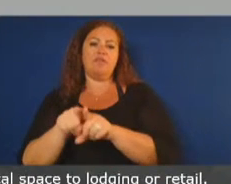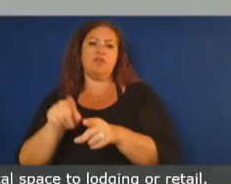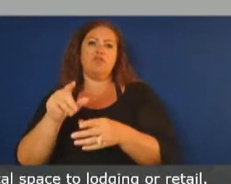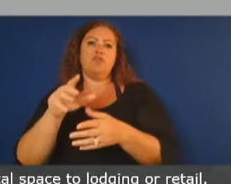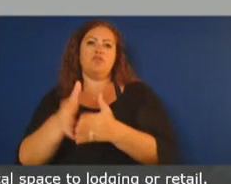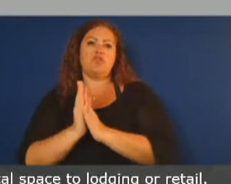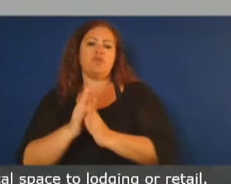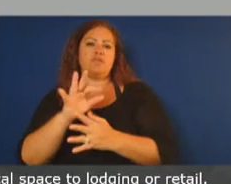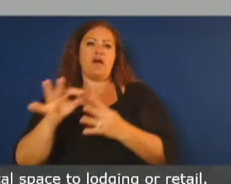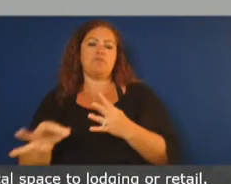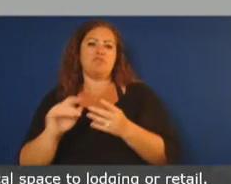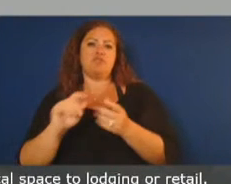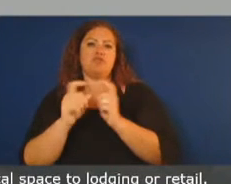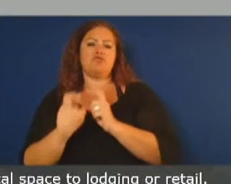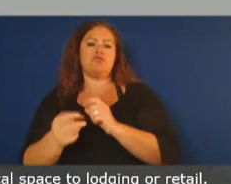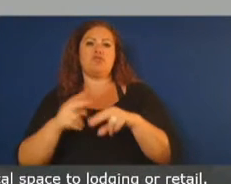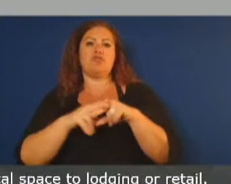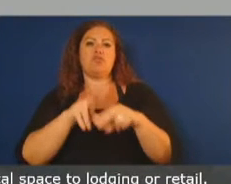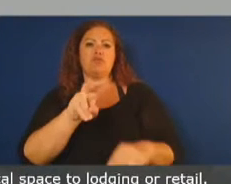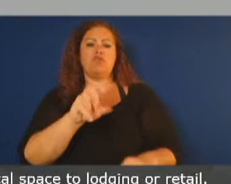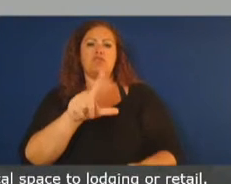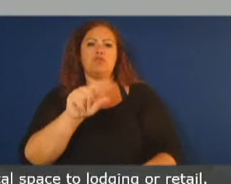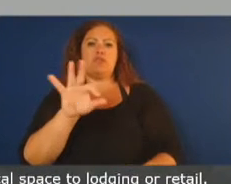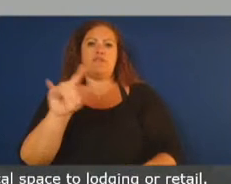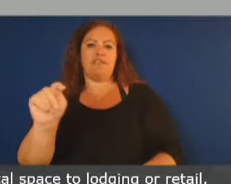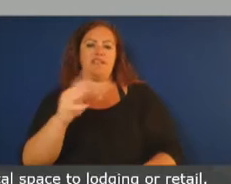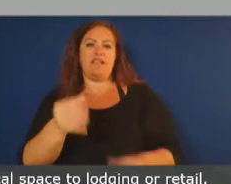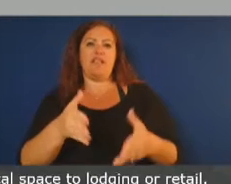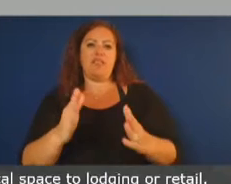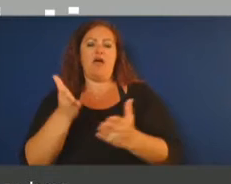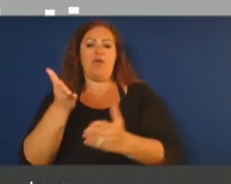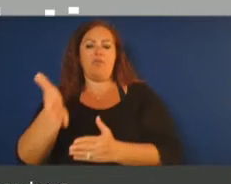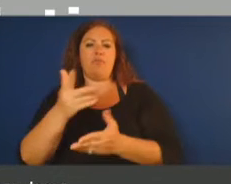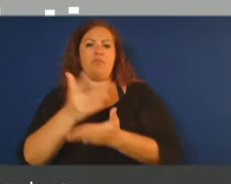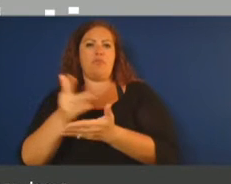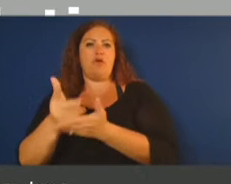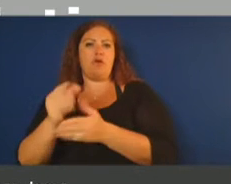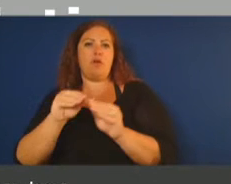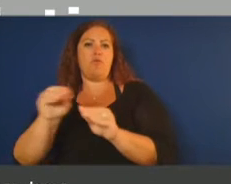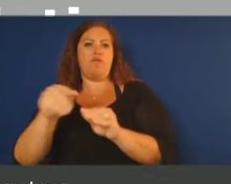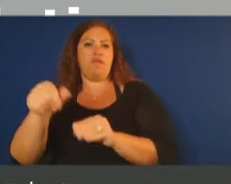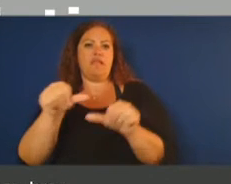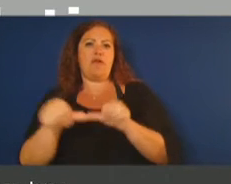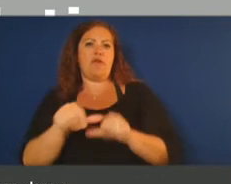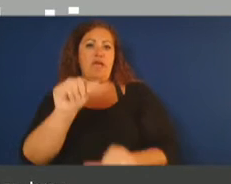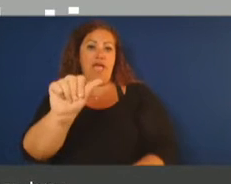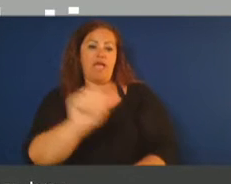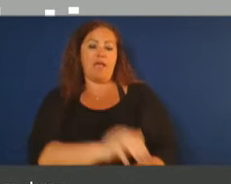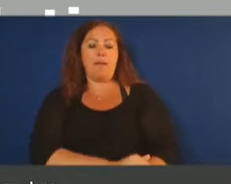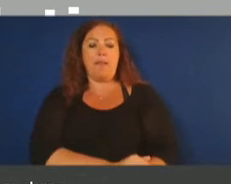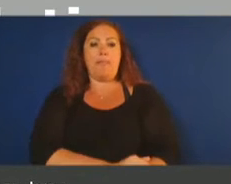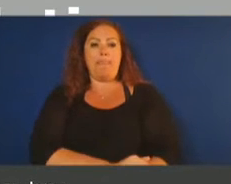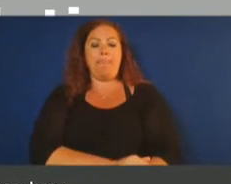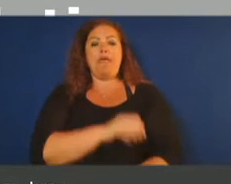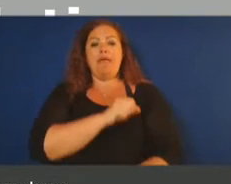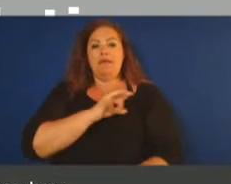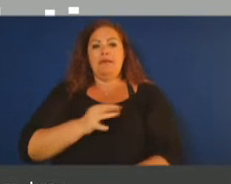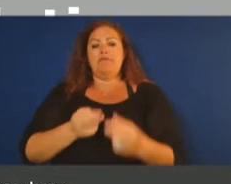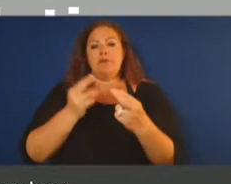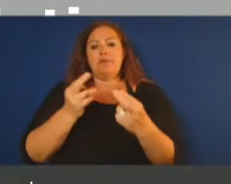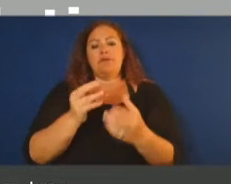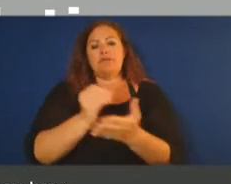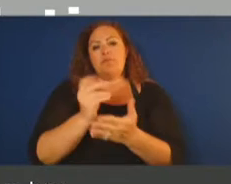to increase height to 220 ft and allow existing parking and maneuvering in area a staff does recommend approval of this